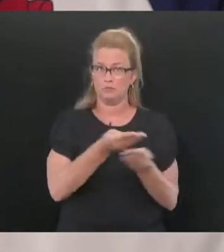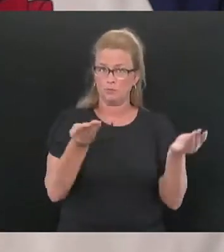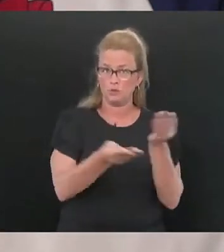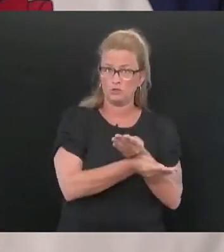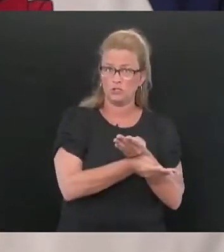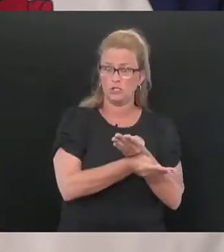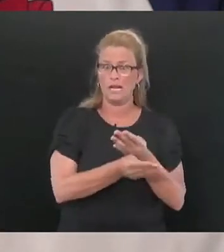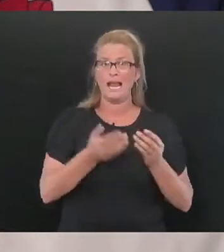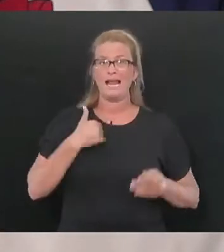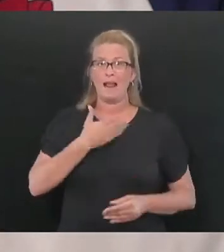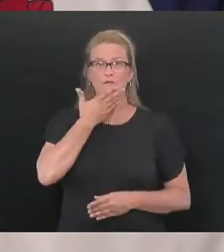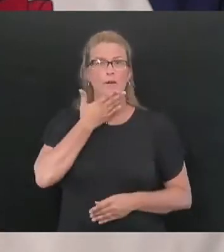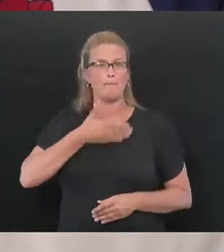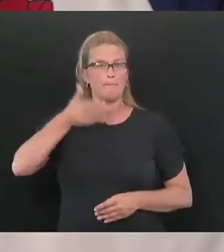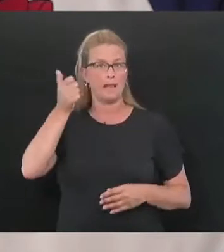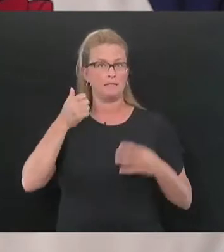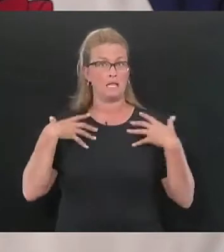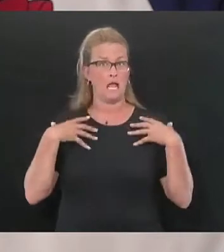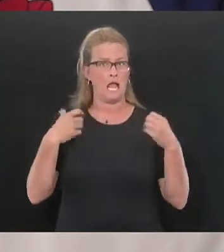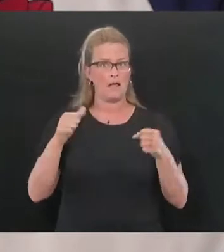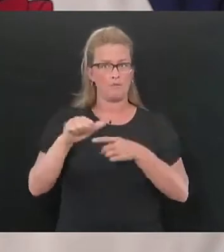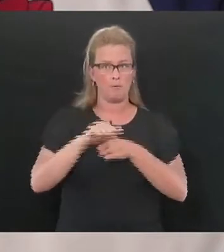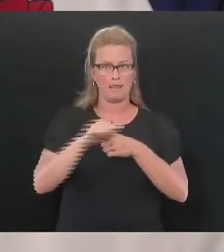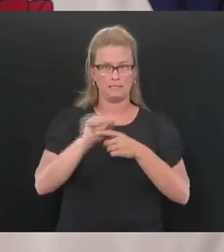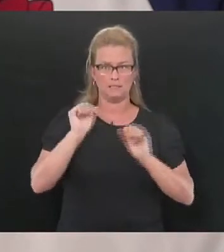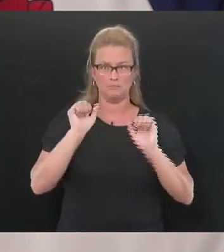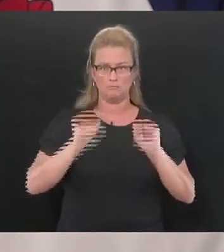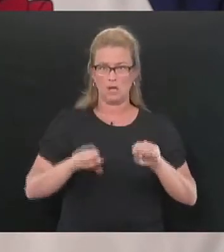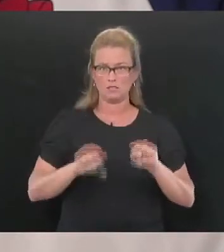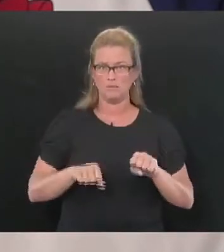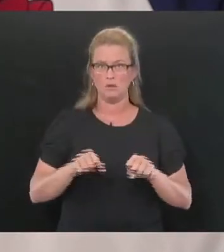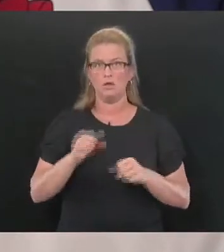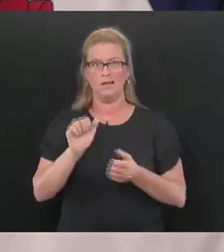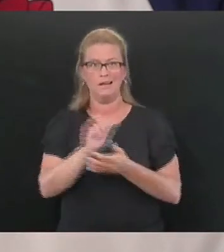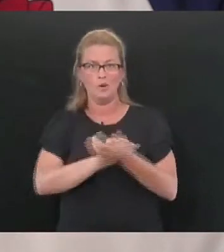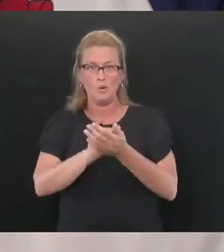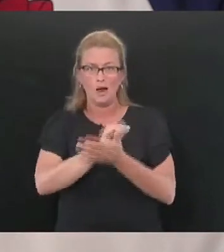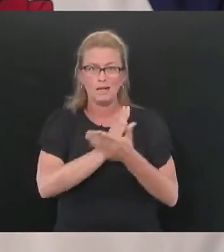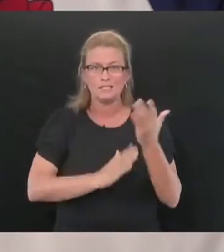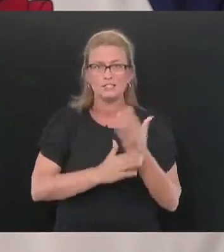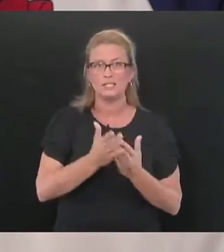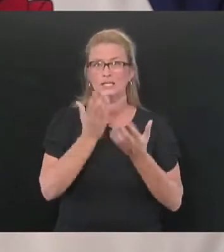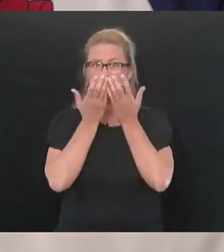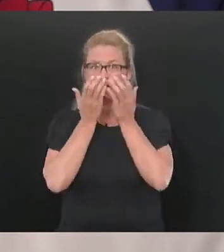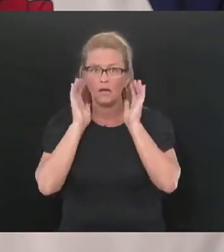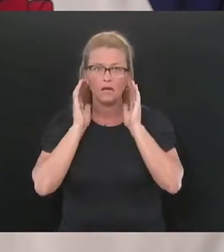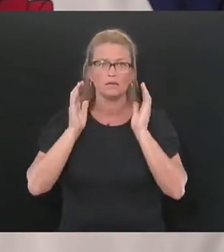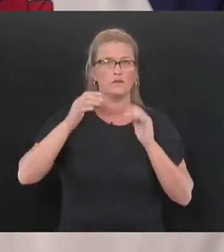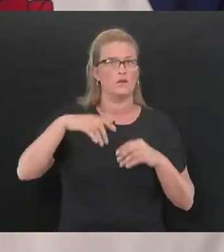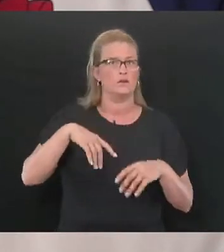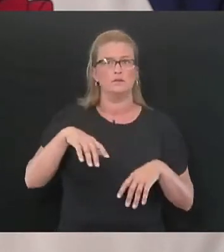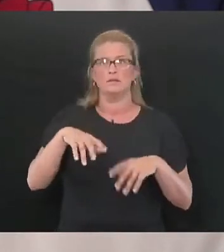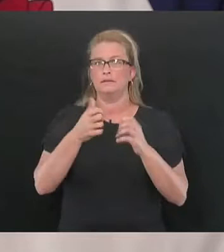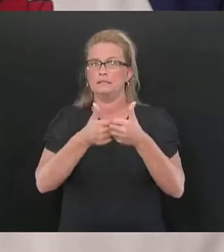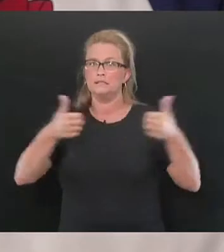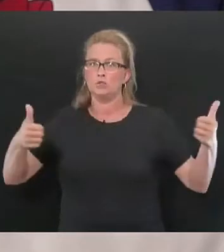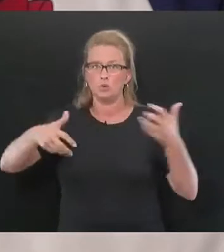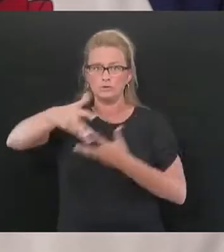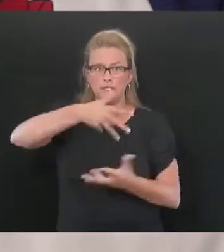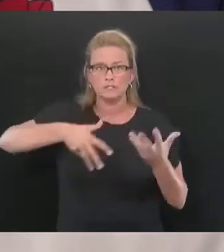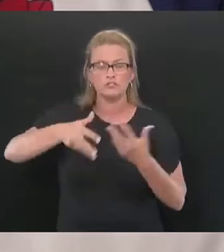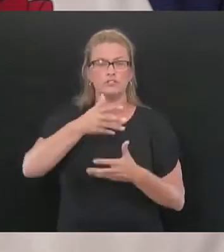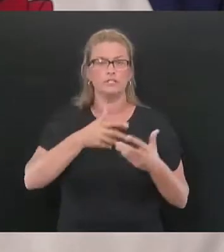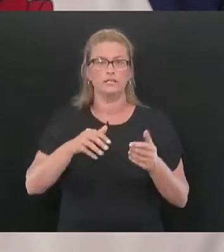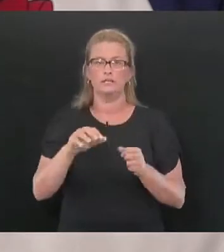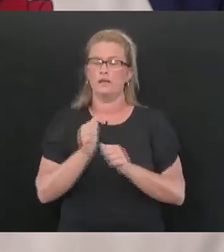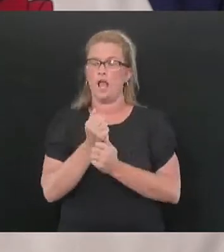health practices possible, social distancing, face covering, hand washing, disinfectants, and on and on. All counties must